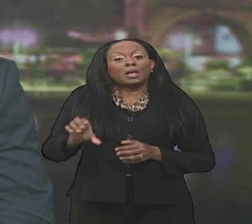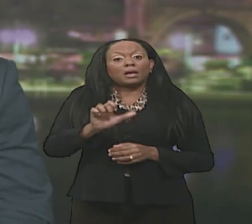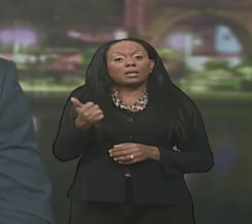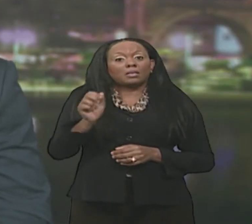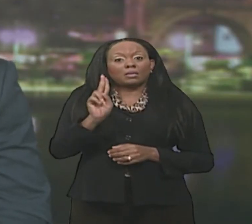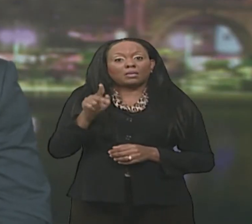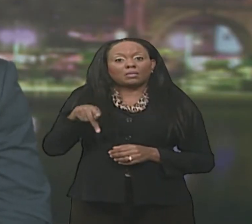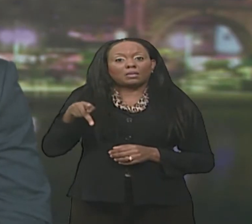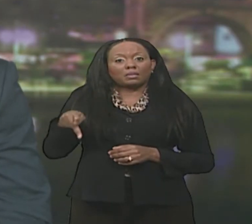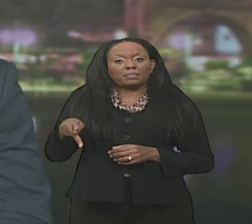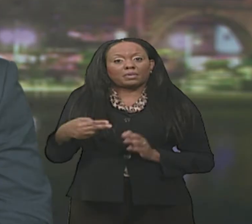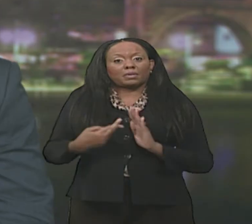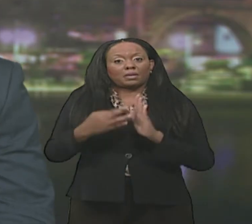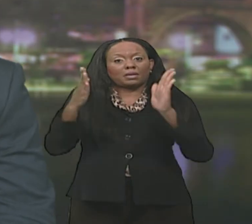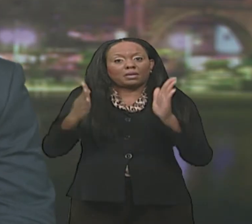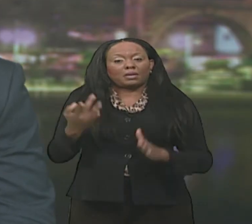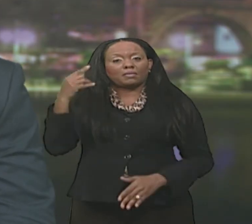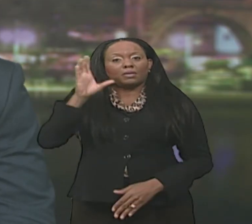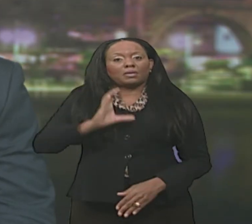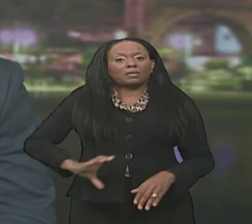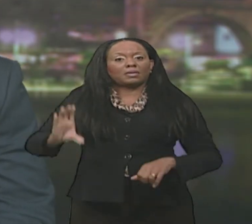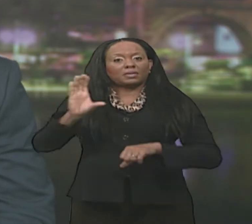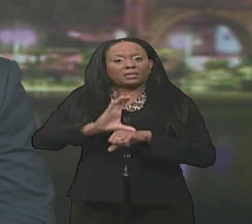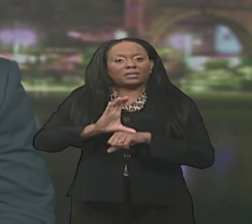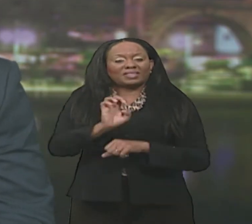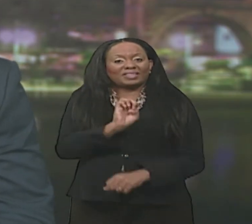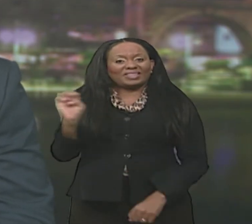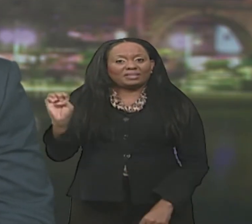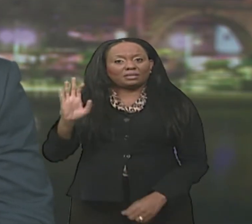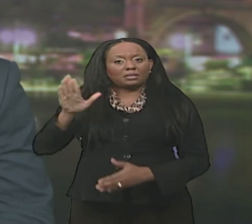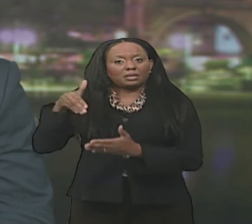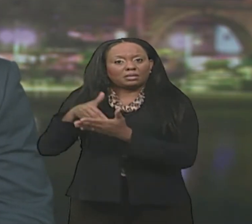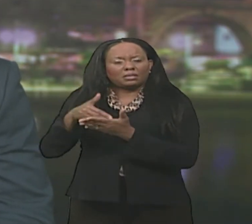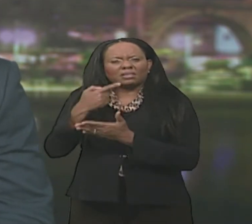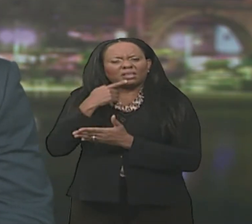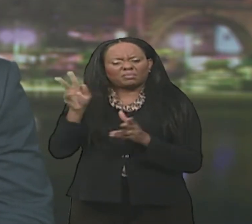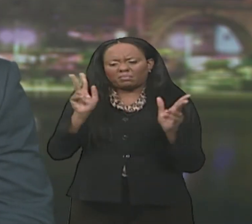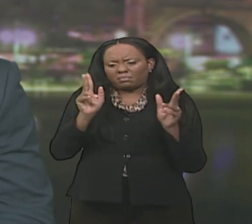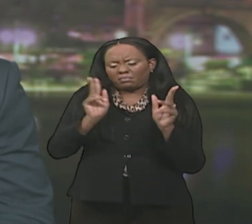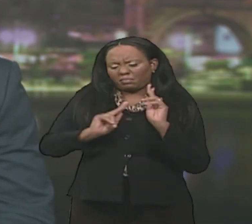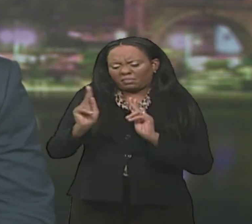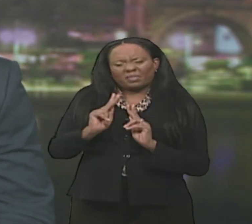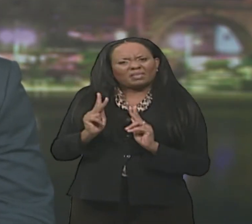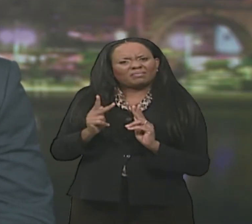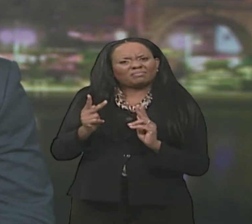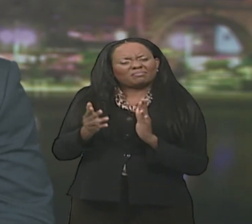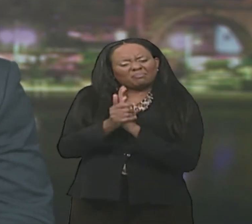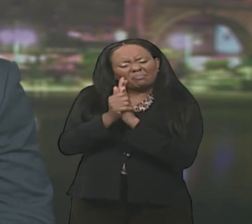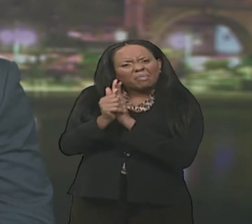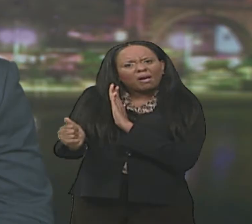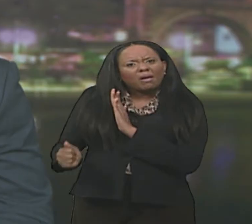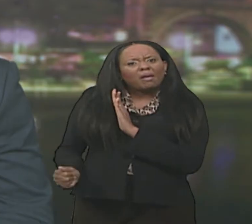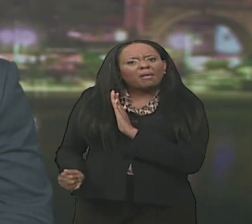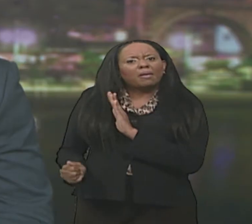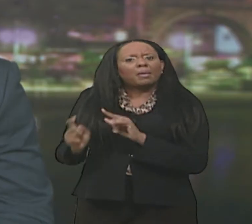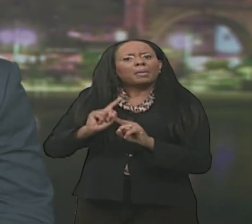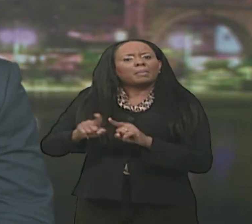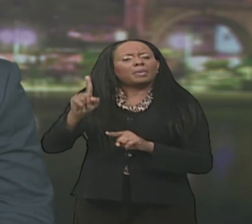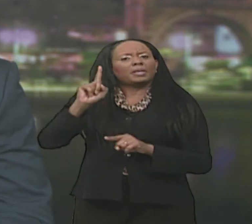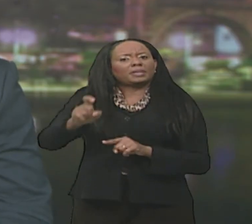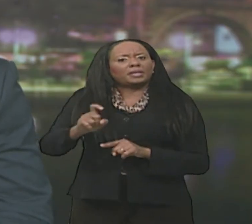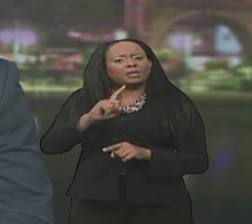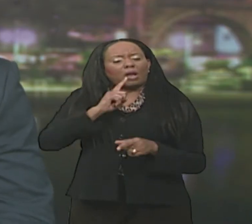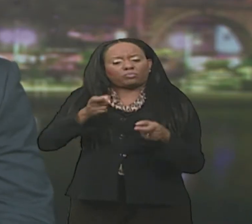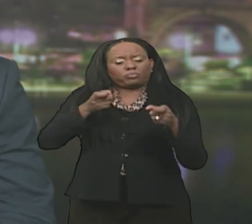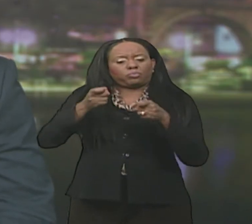UPP candidate for Christchurch East Central, Ogeji Dottin, says the talent in Barbados is immeasurable, but it needs harnessing to make an impact